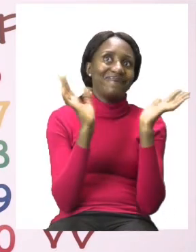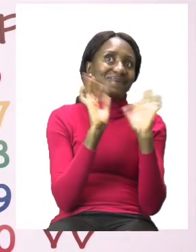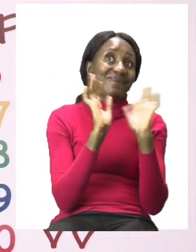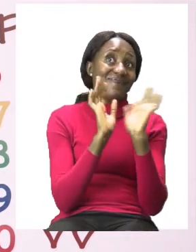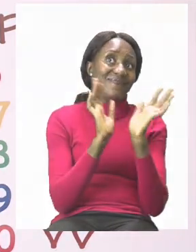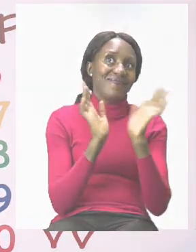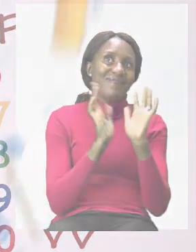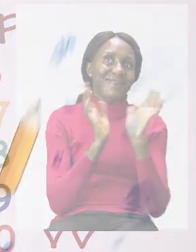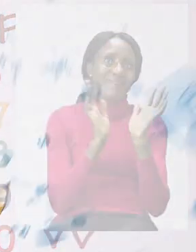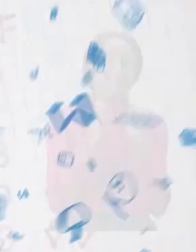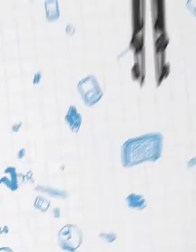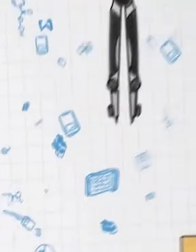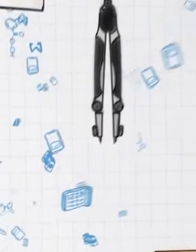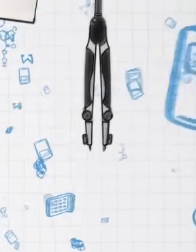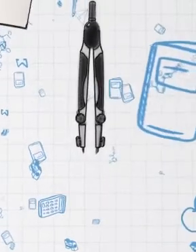Bye.